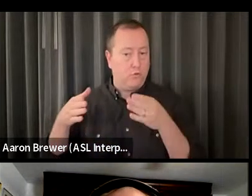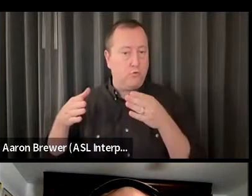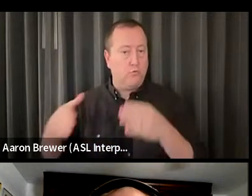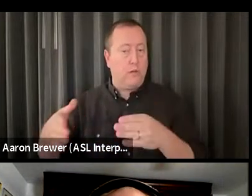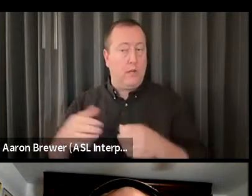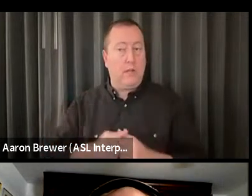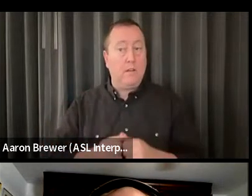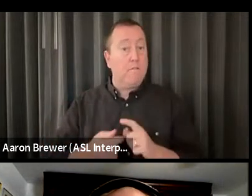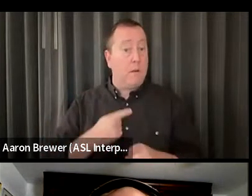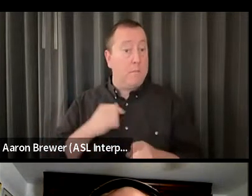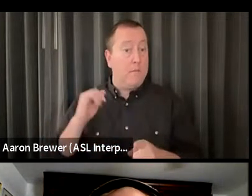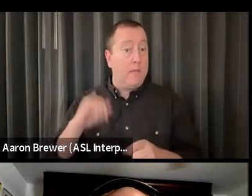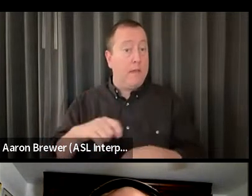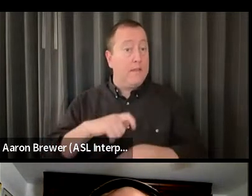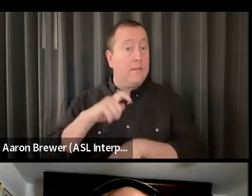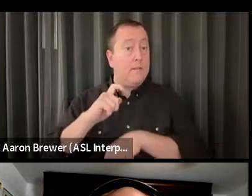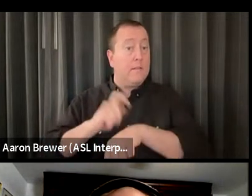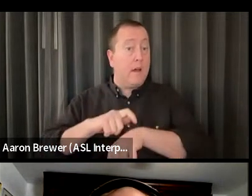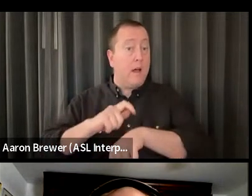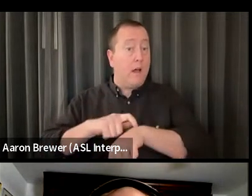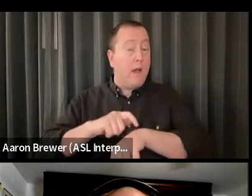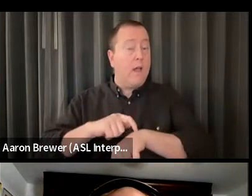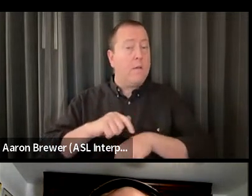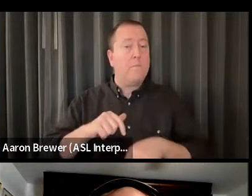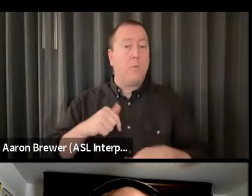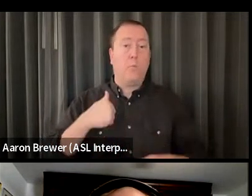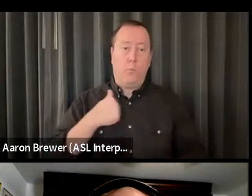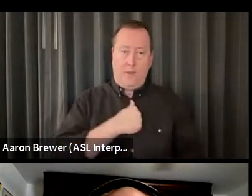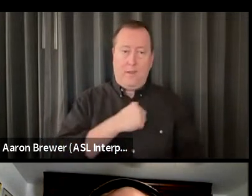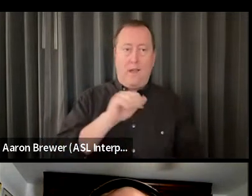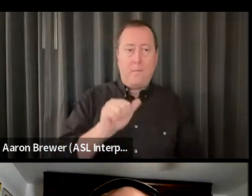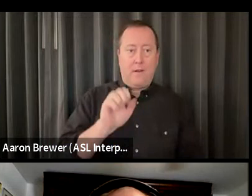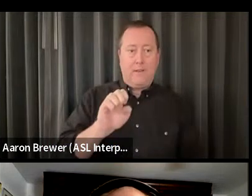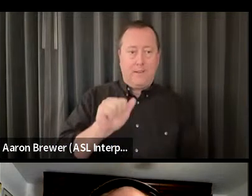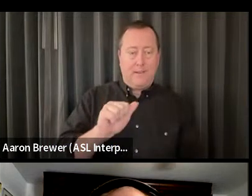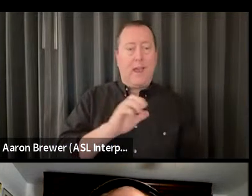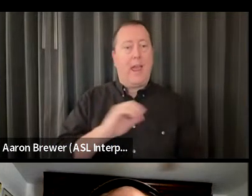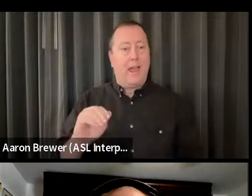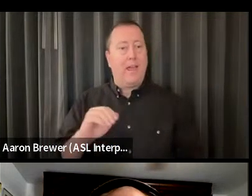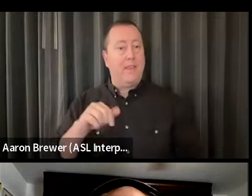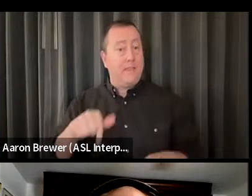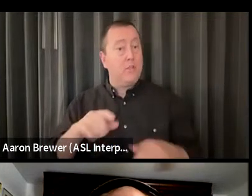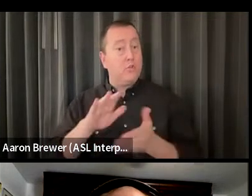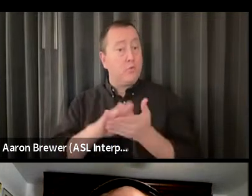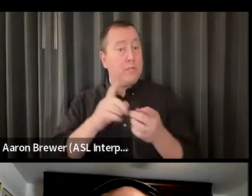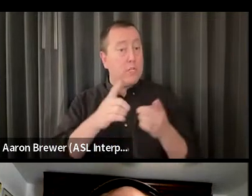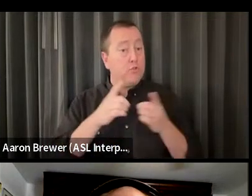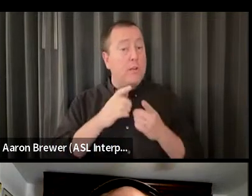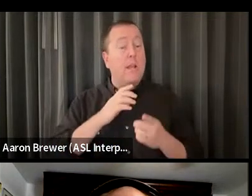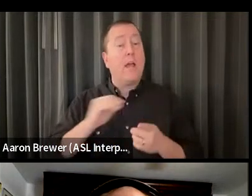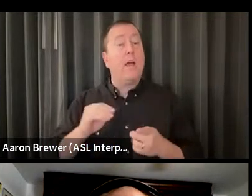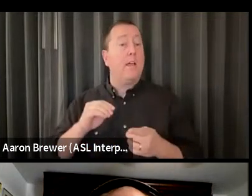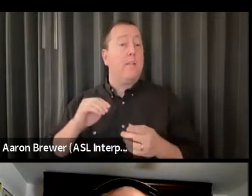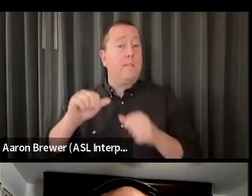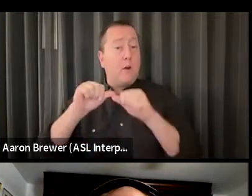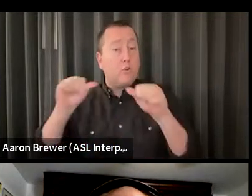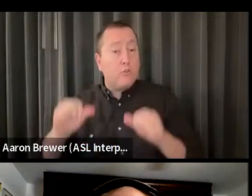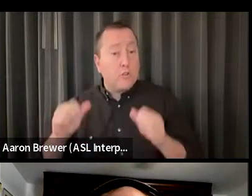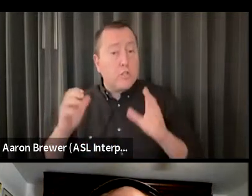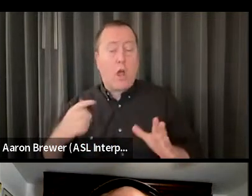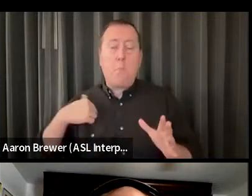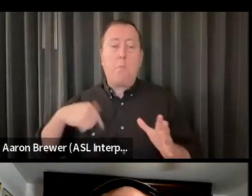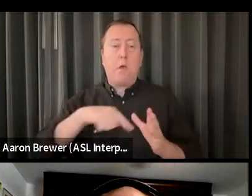Since that time, the district, Albert Einstein, and the architect team have been working together through the pre-schematic and schematic